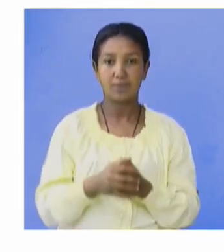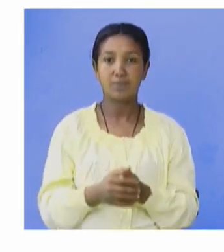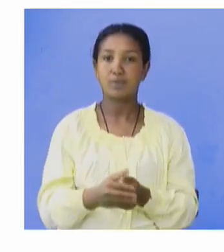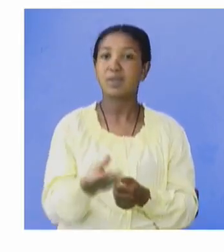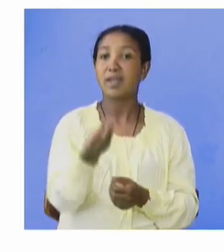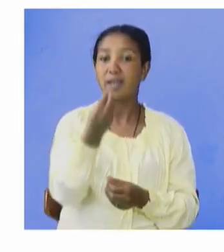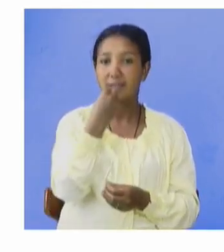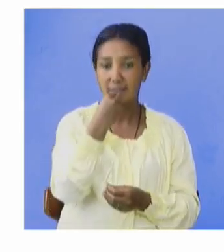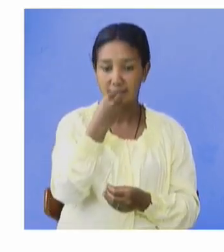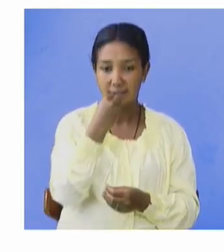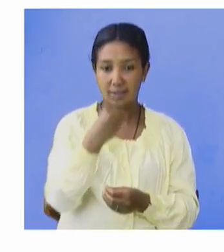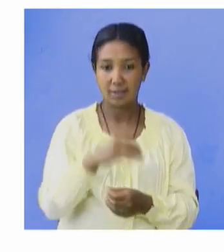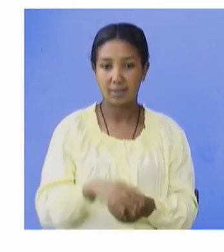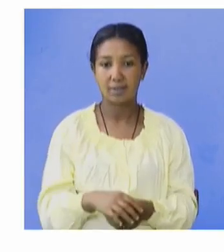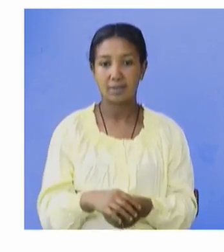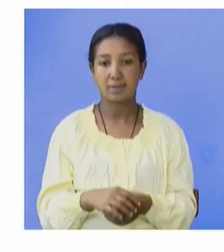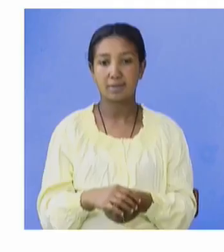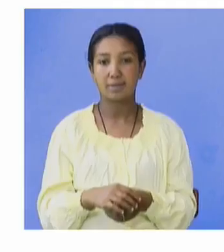eats